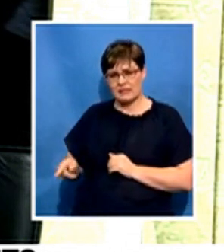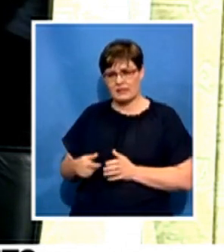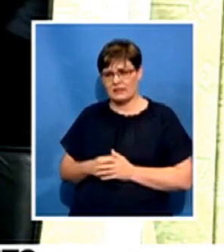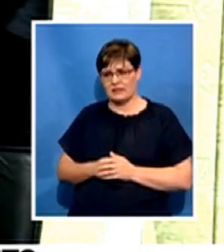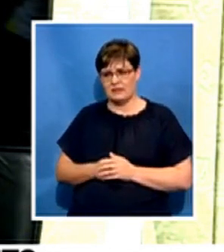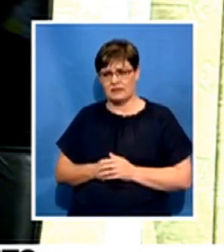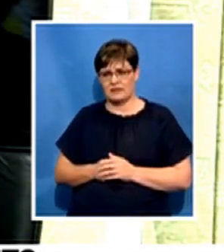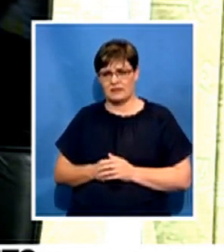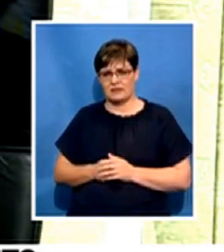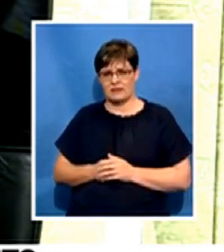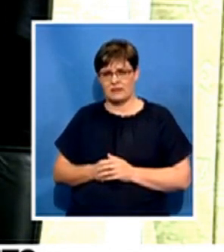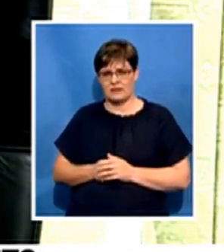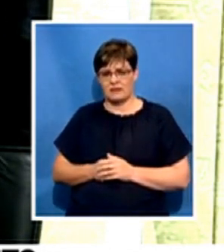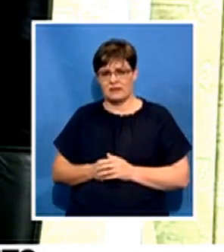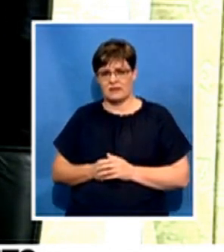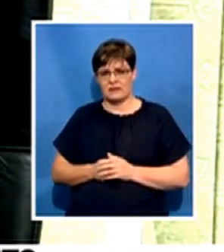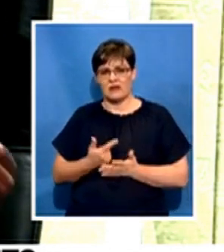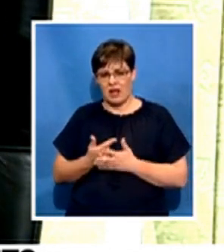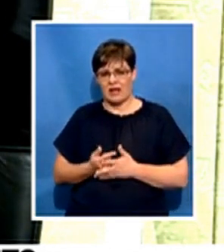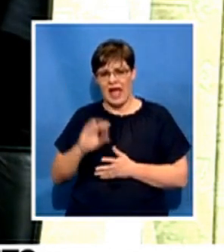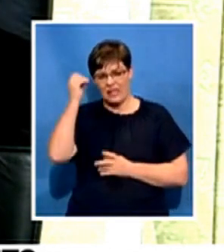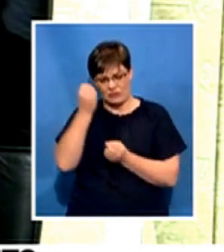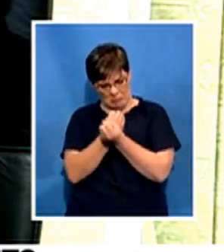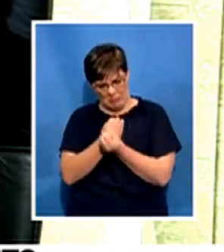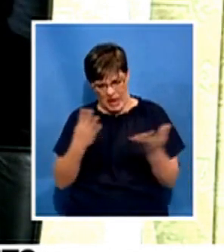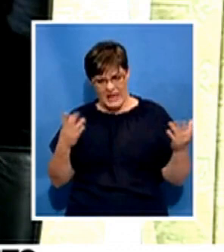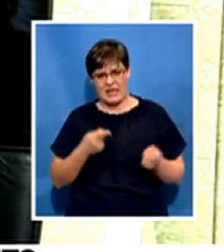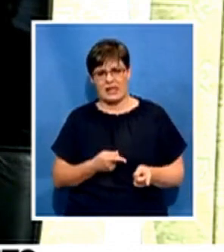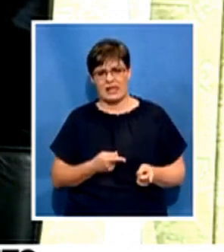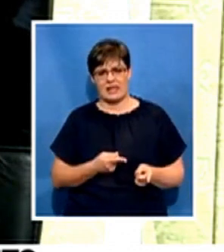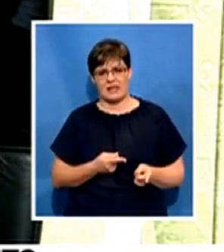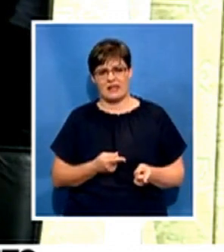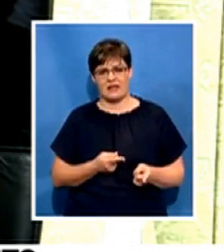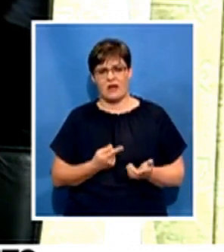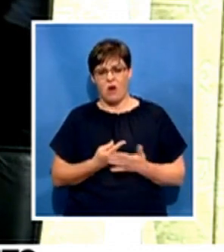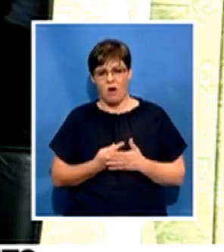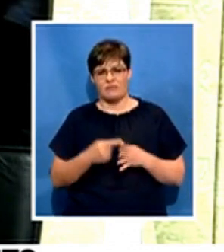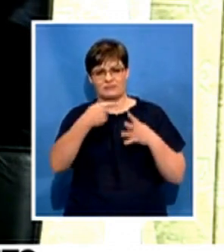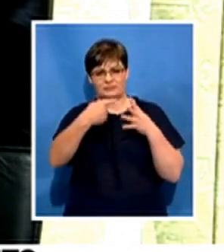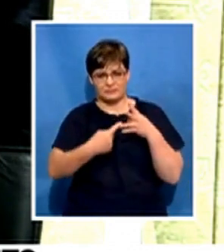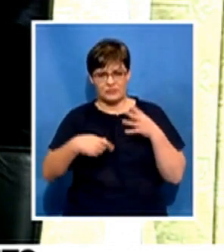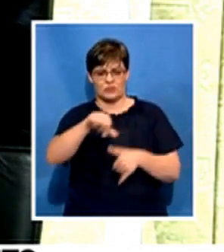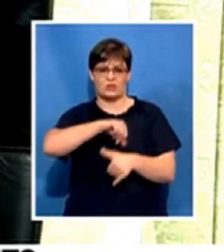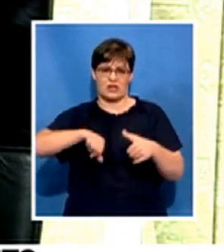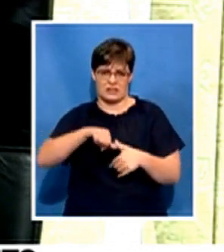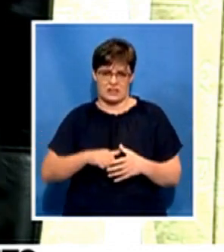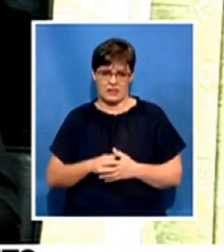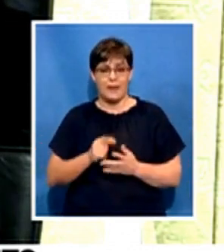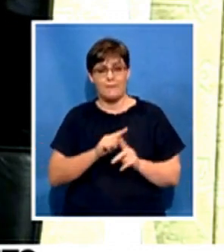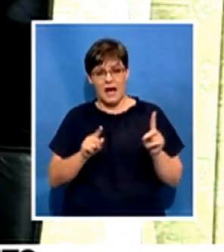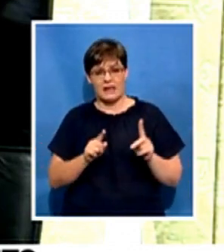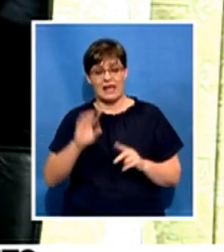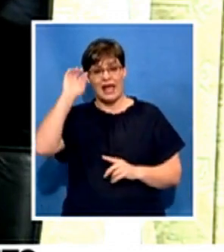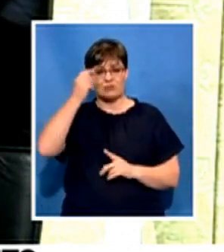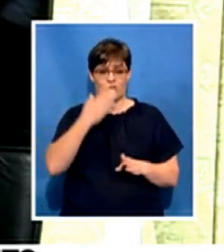many interests of all components of society, but we represent the interest of the workers and the working class. So